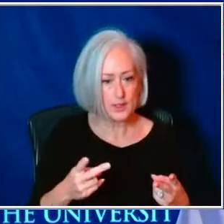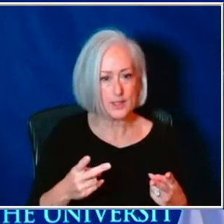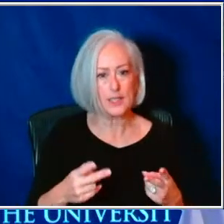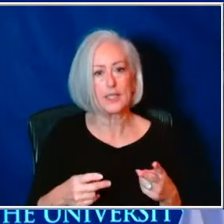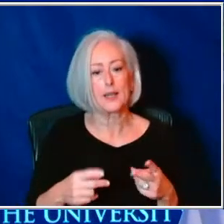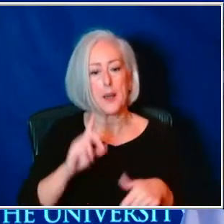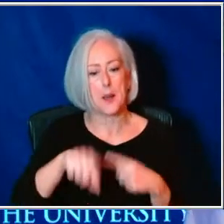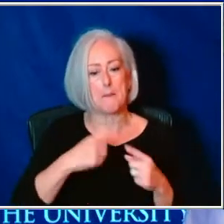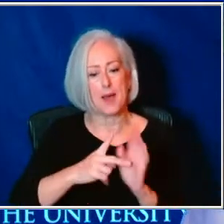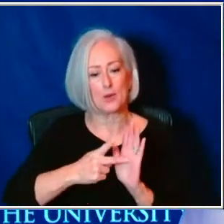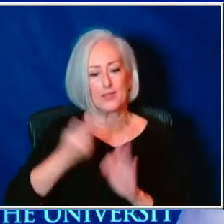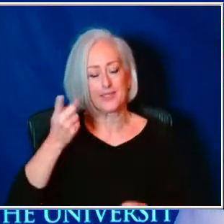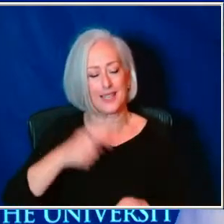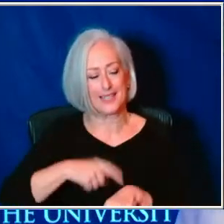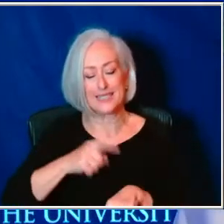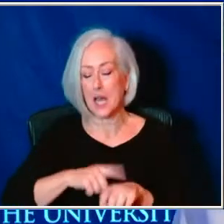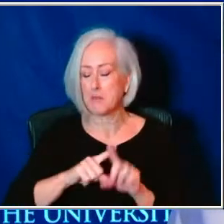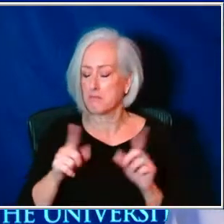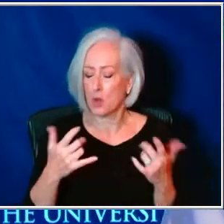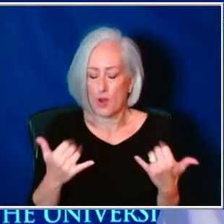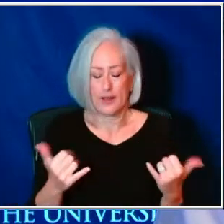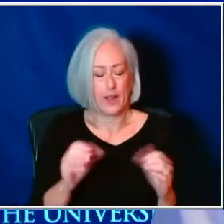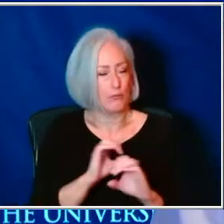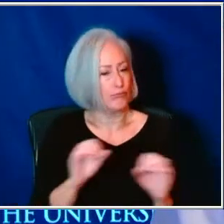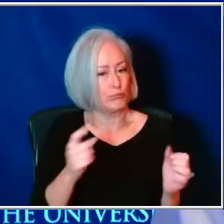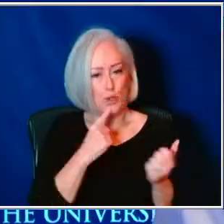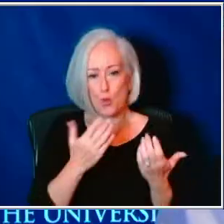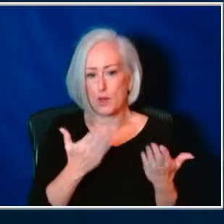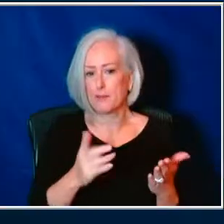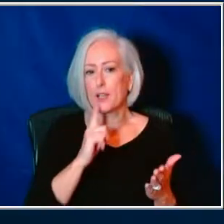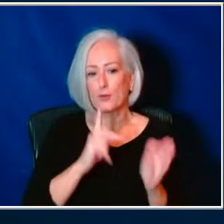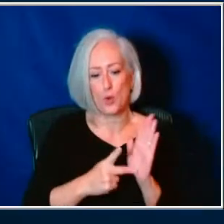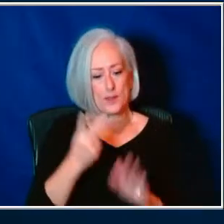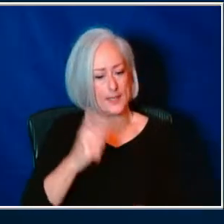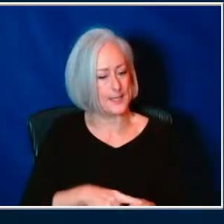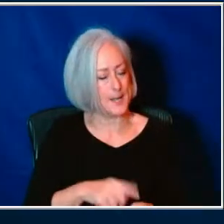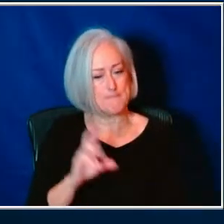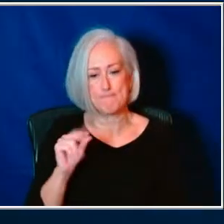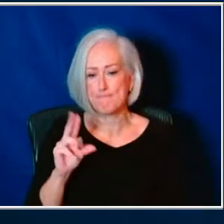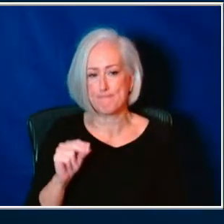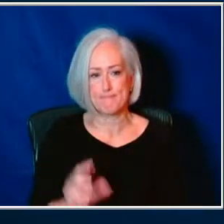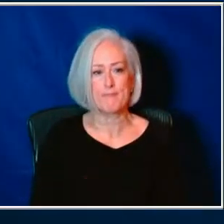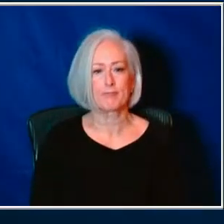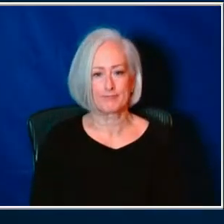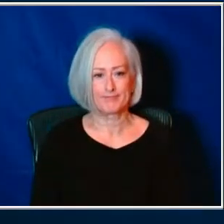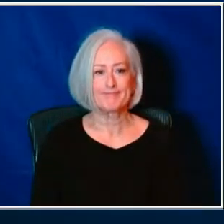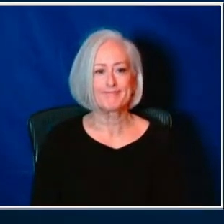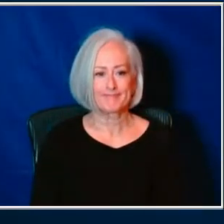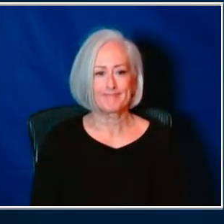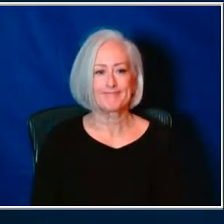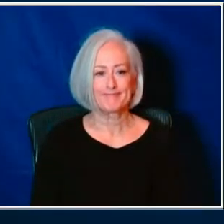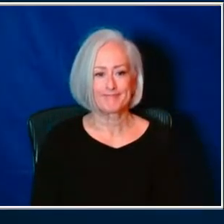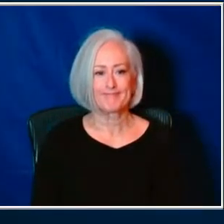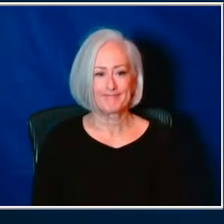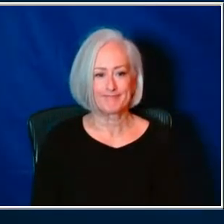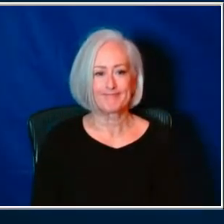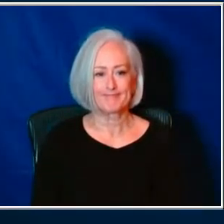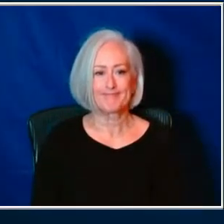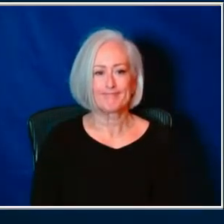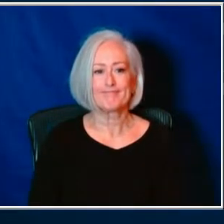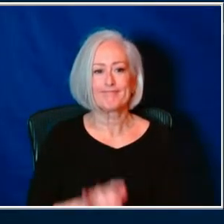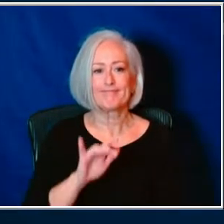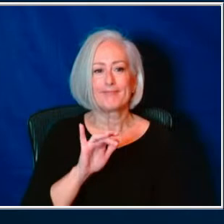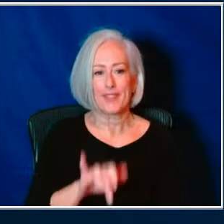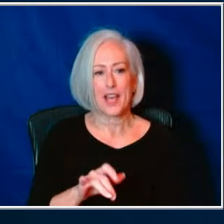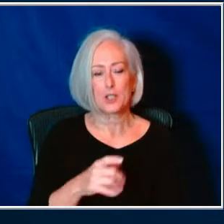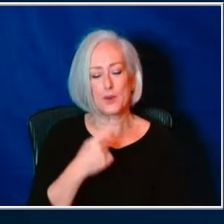at this point in time there is no recommendation, no formal recommendation for that. Yeah, it's that's how I would look